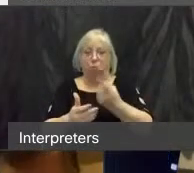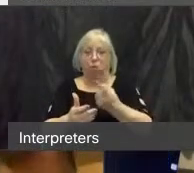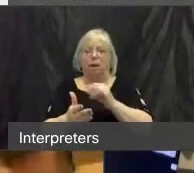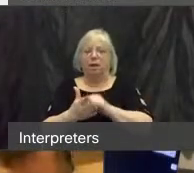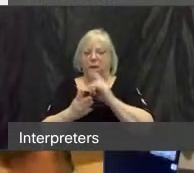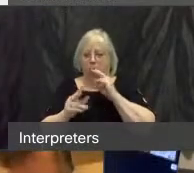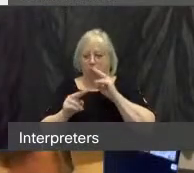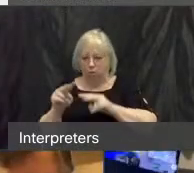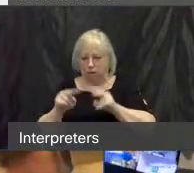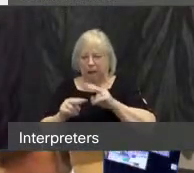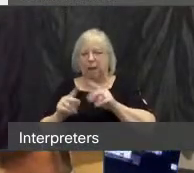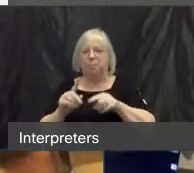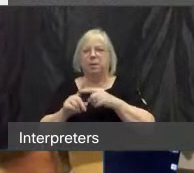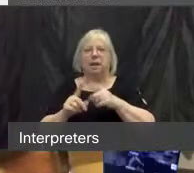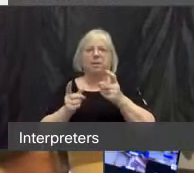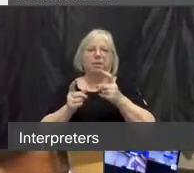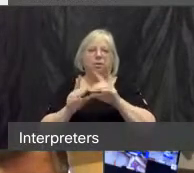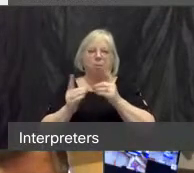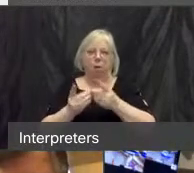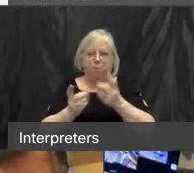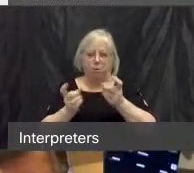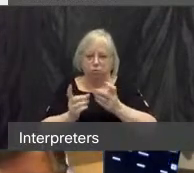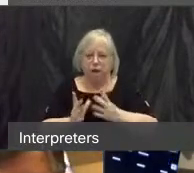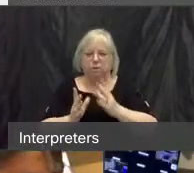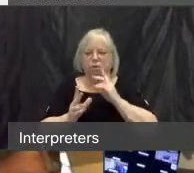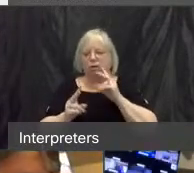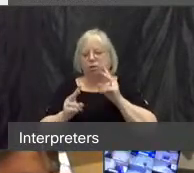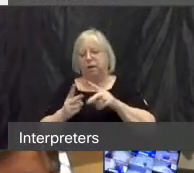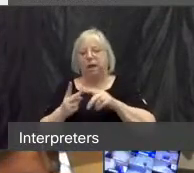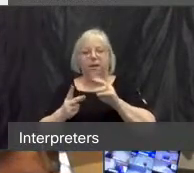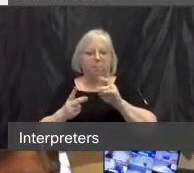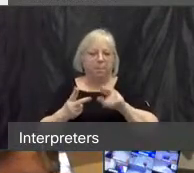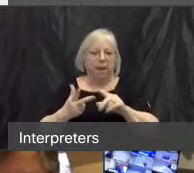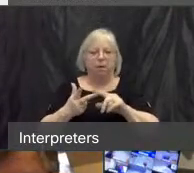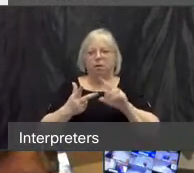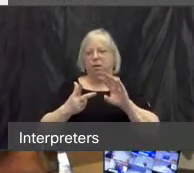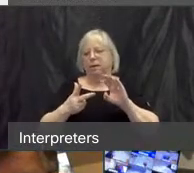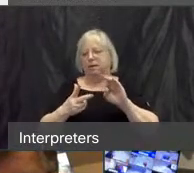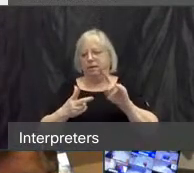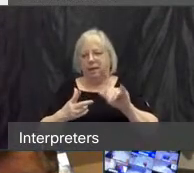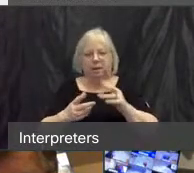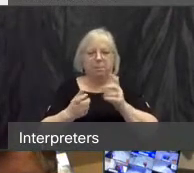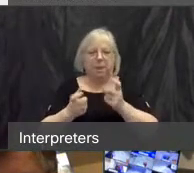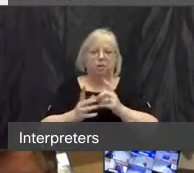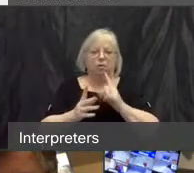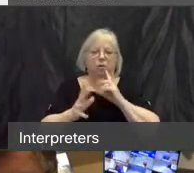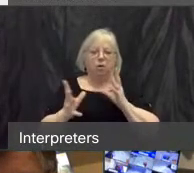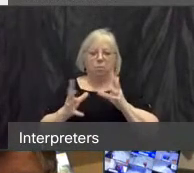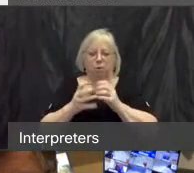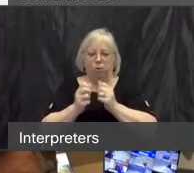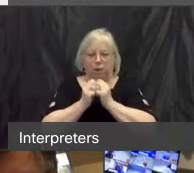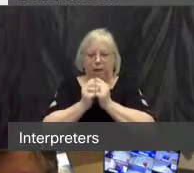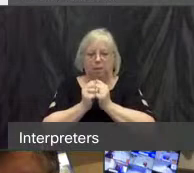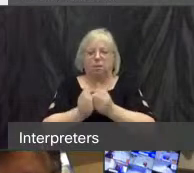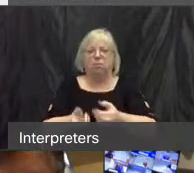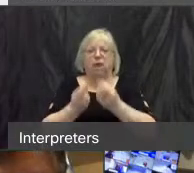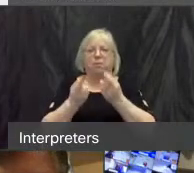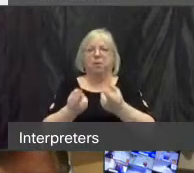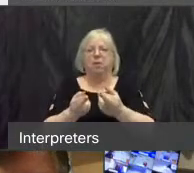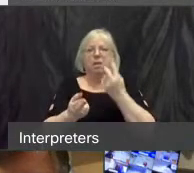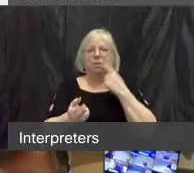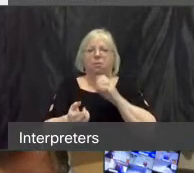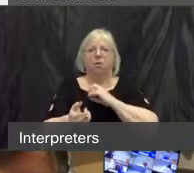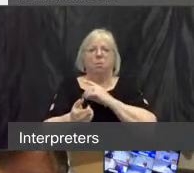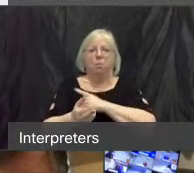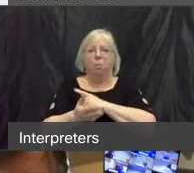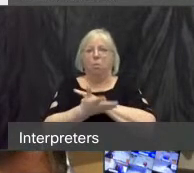to things that department directors submitted. The mayor and the city manager put together a recommended plan and brought it before the board, and the